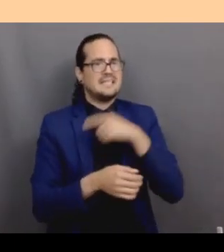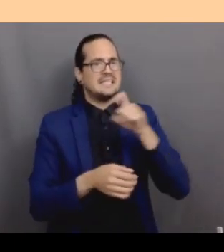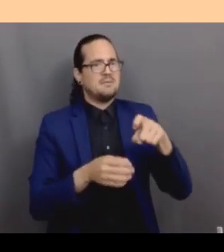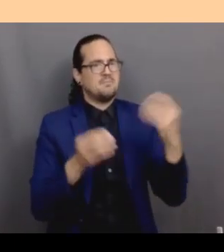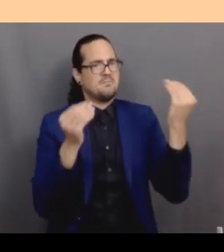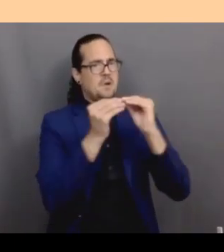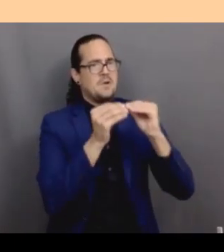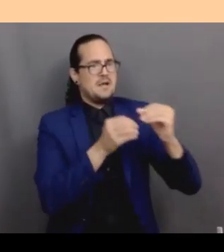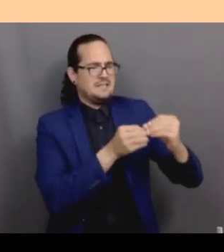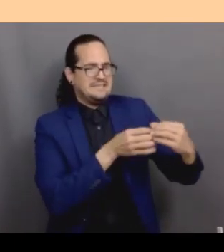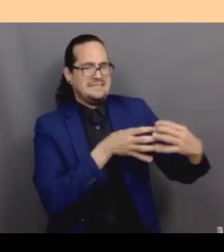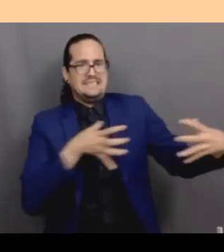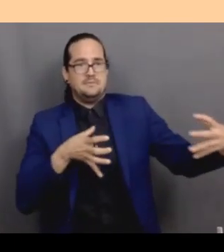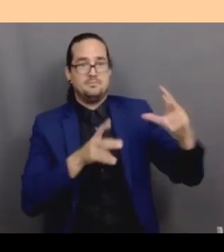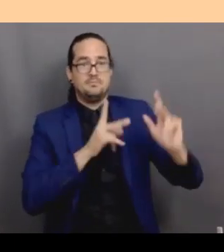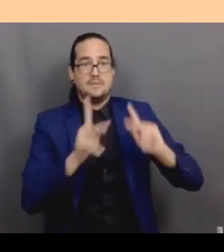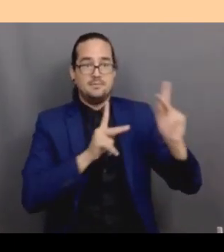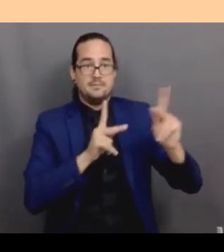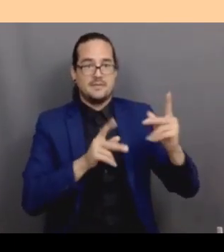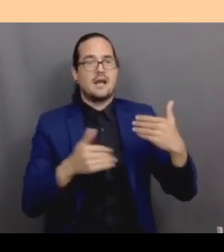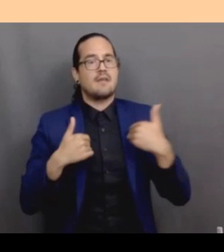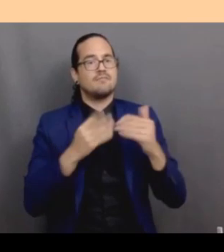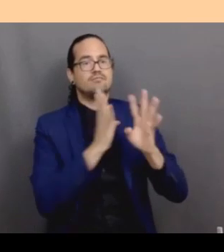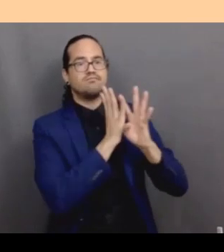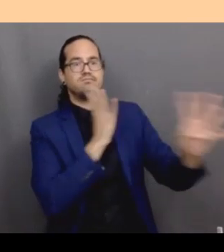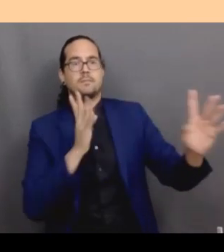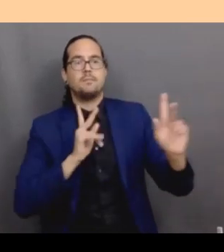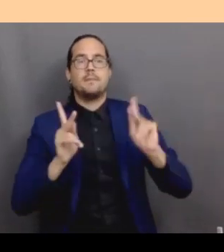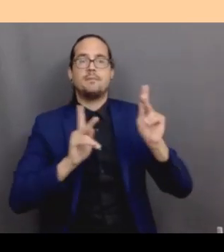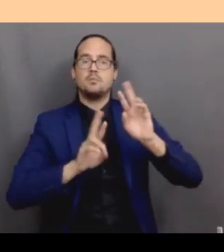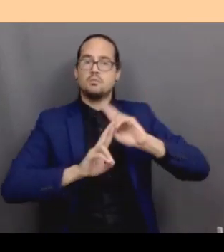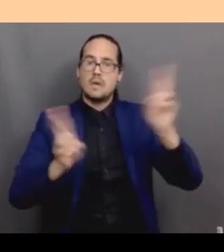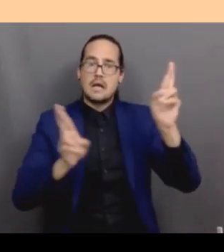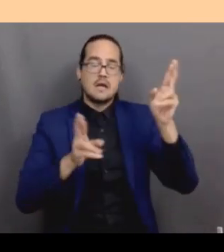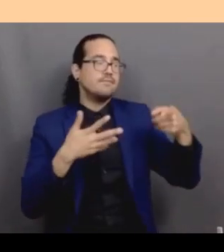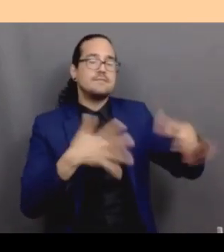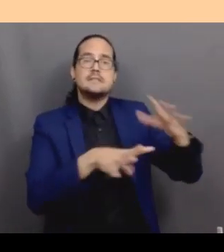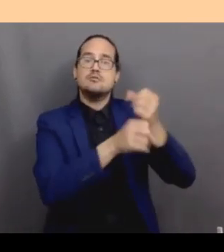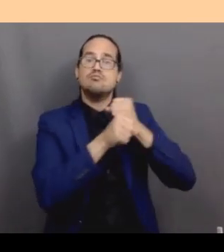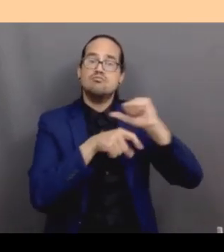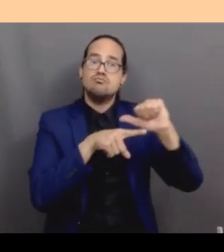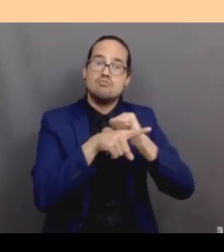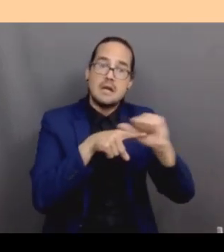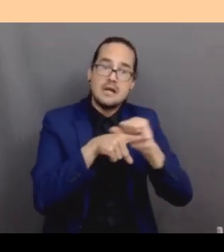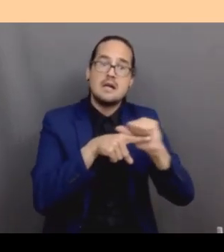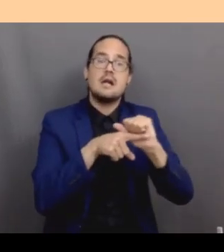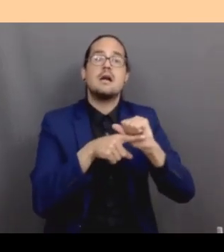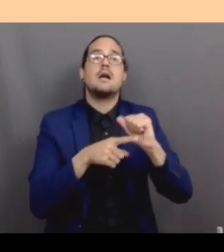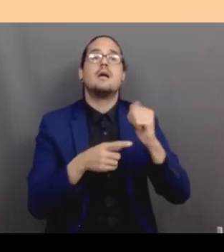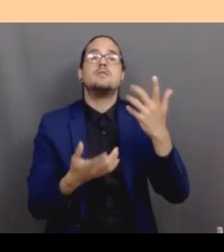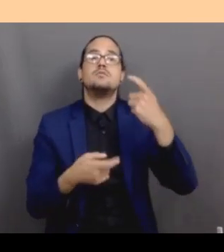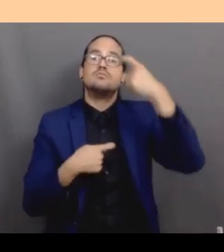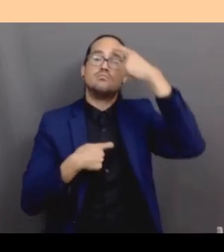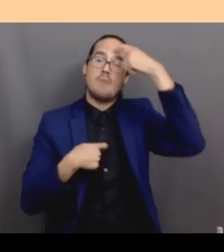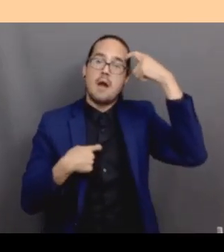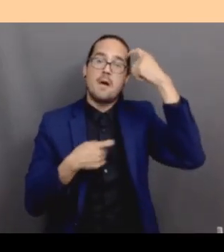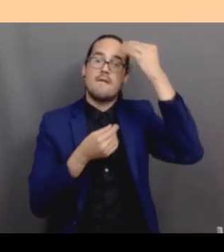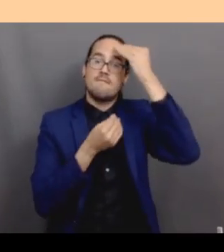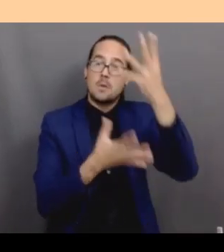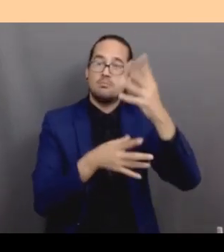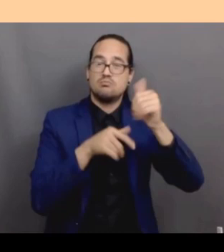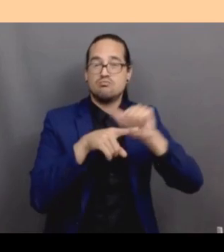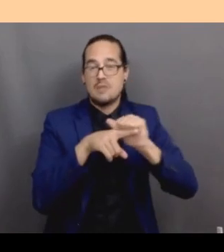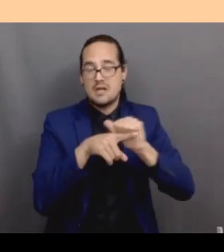staff who are trained, who are trauma informed. When we first started contact investigations, they were short interviews. If you can imagine, we